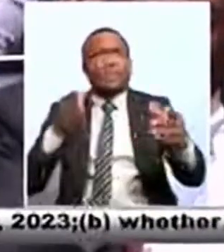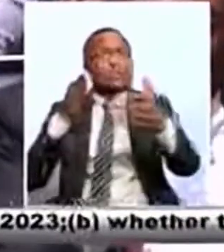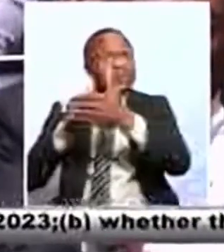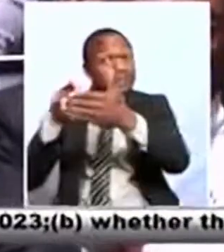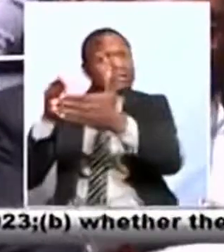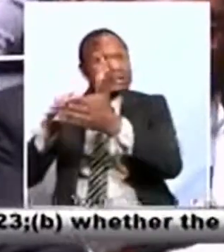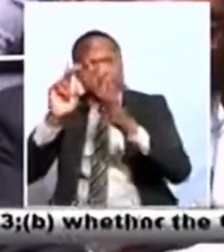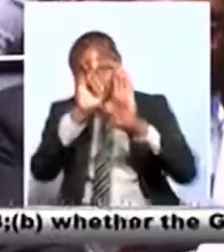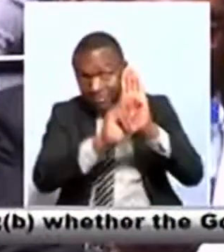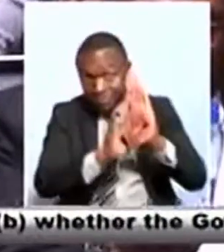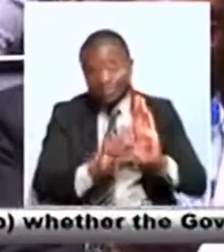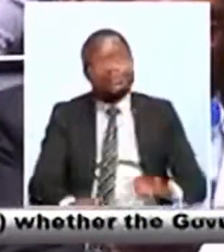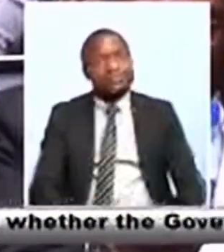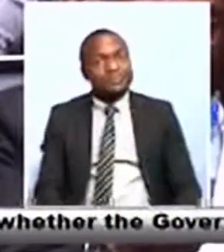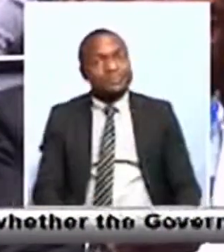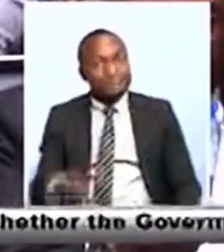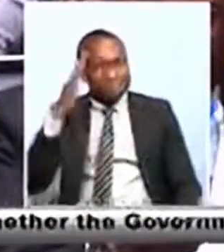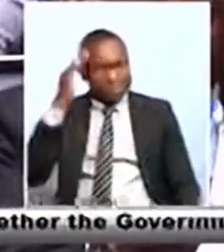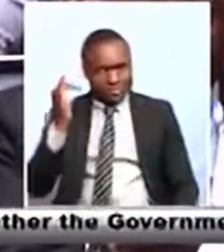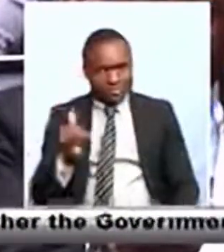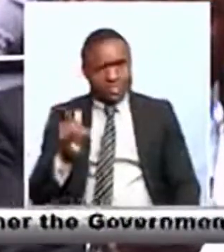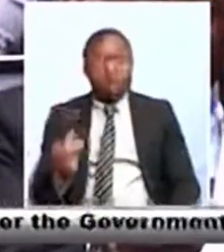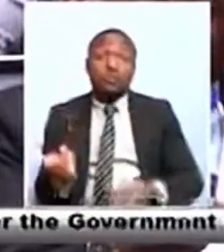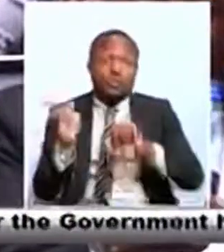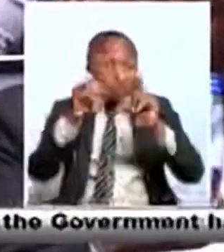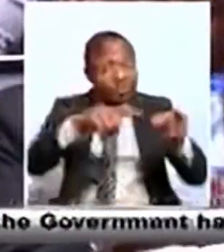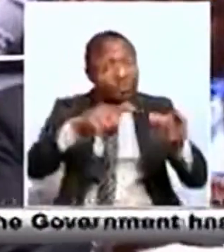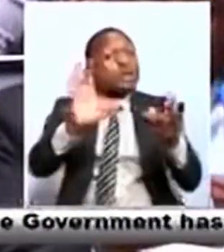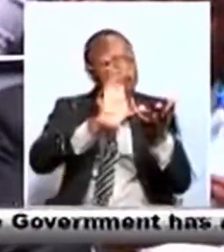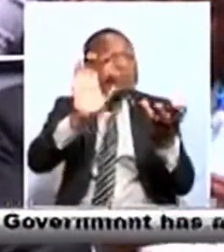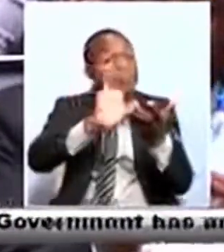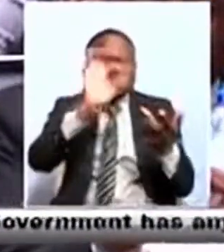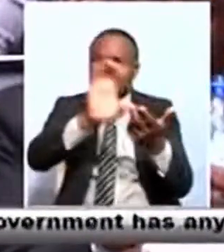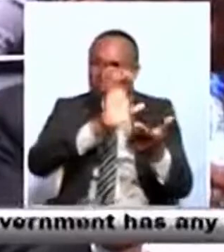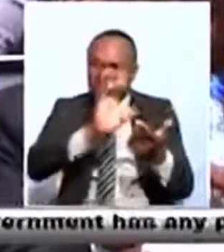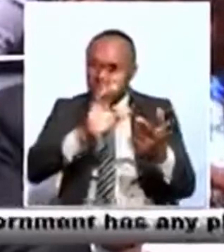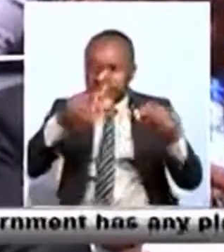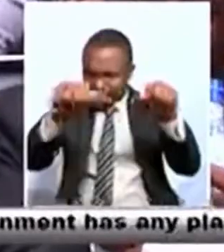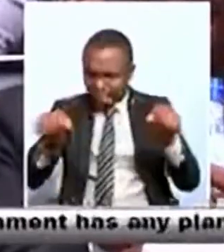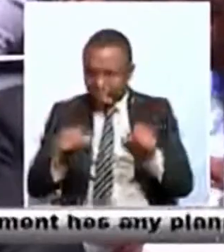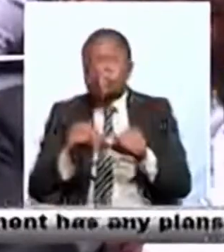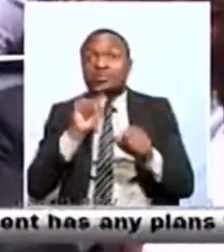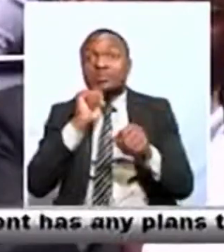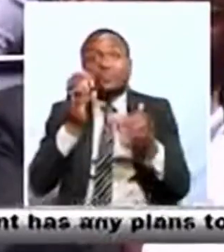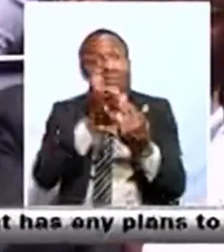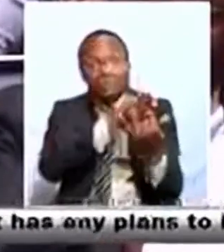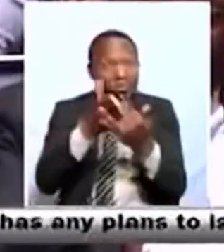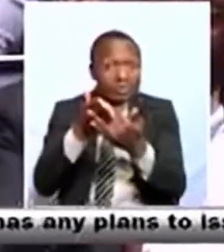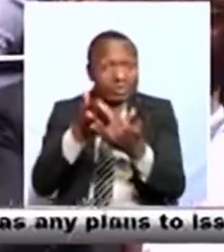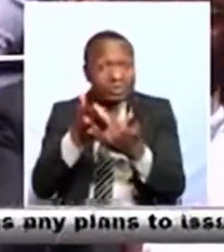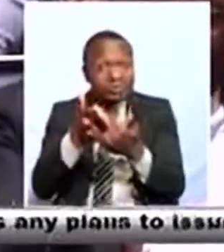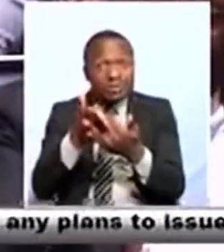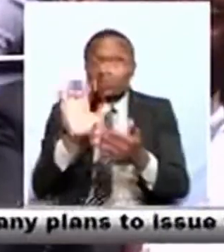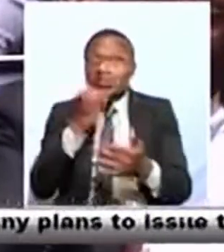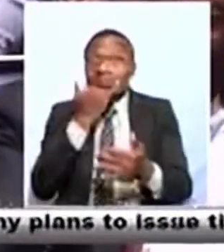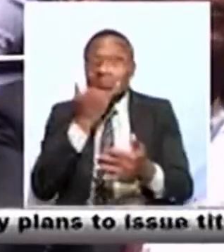principles. Why should I go and start taking stock when the place is not degazetted, when it's illegal?